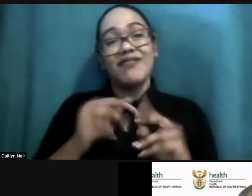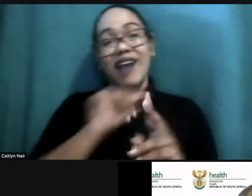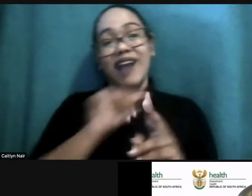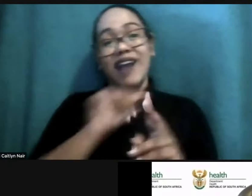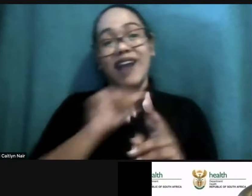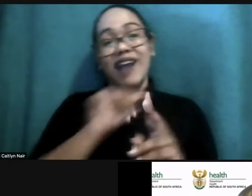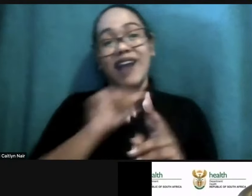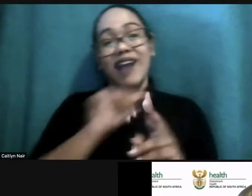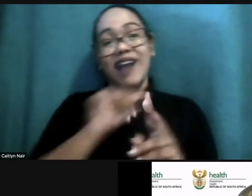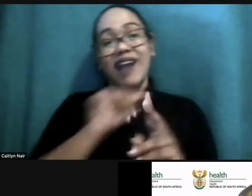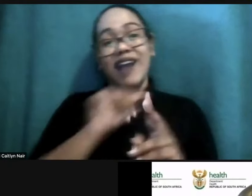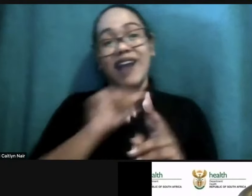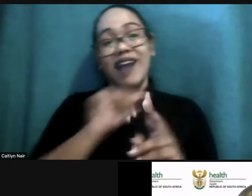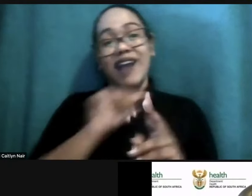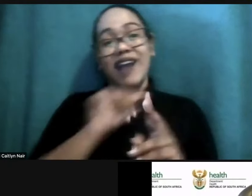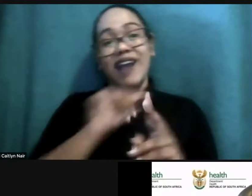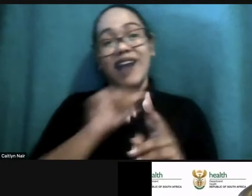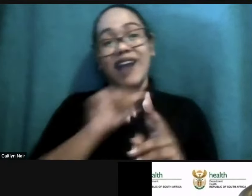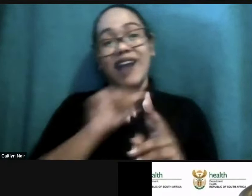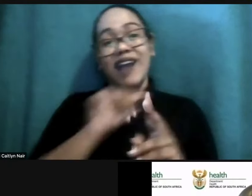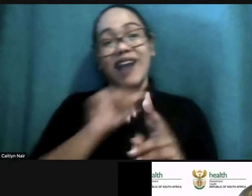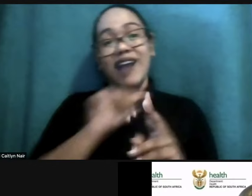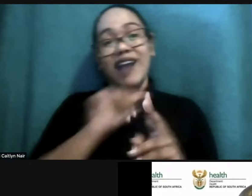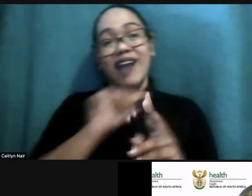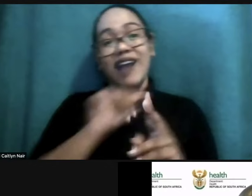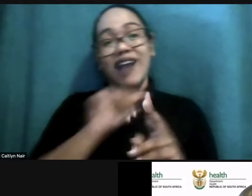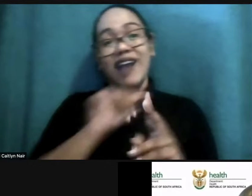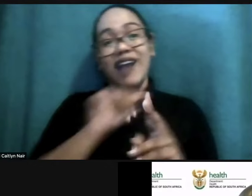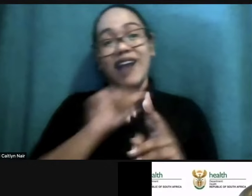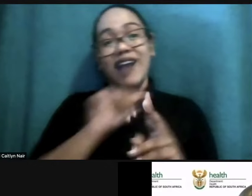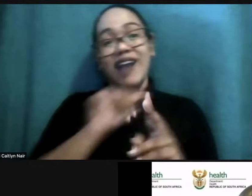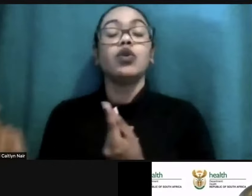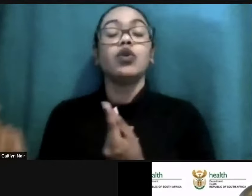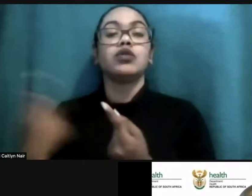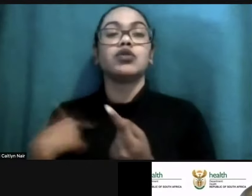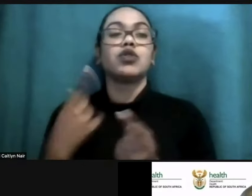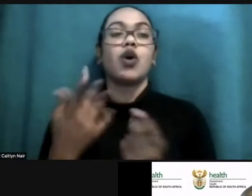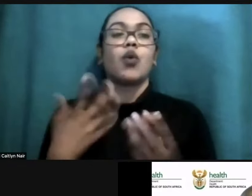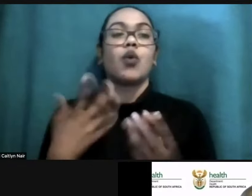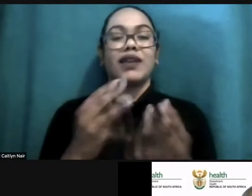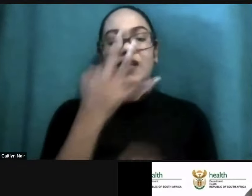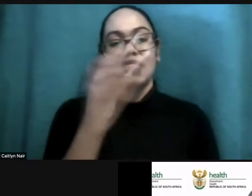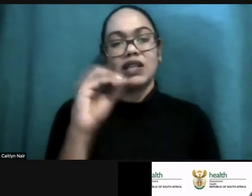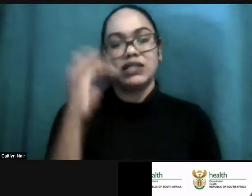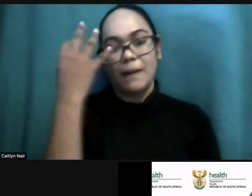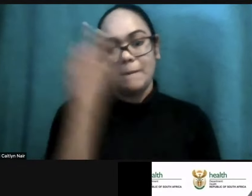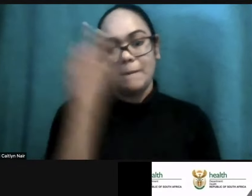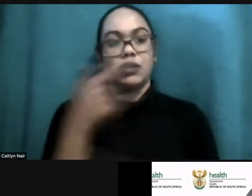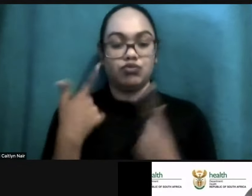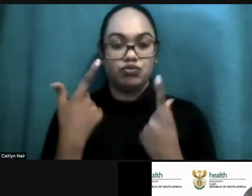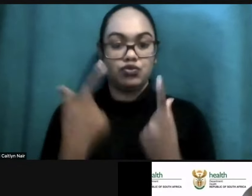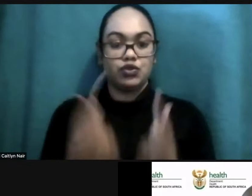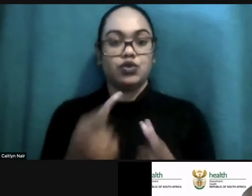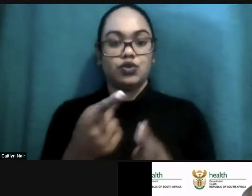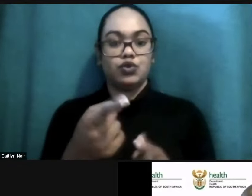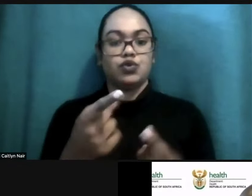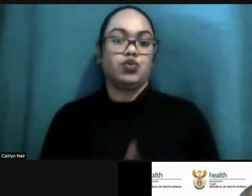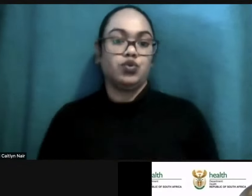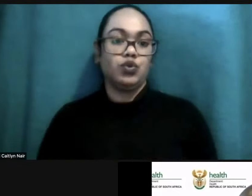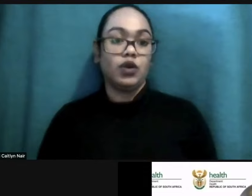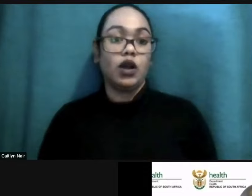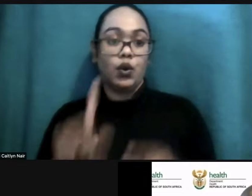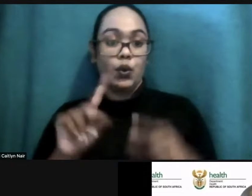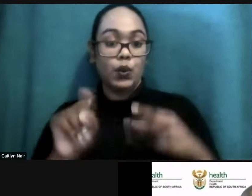should give at least, at the minimum, at least a half an hour to members of the media to raise